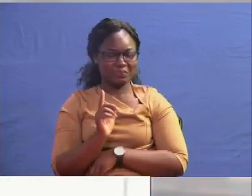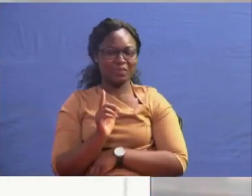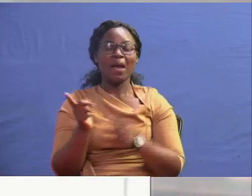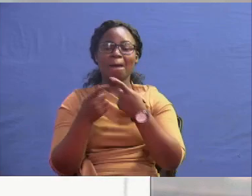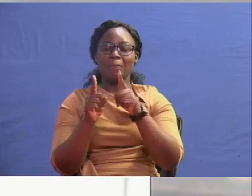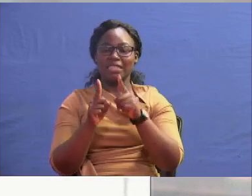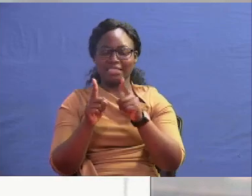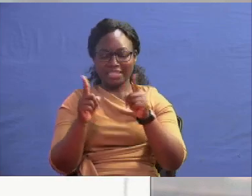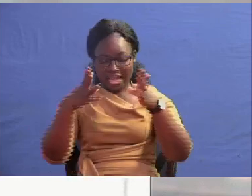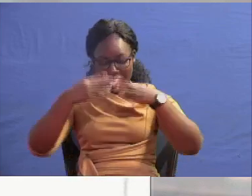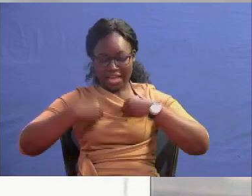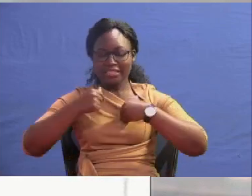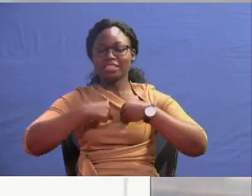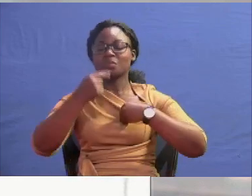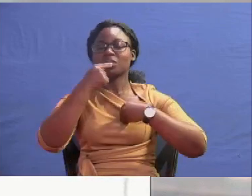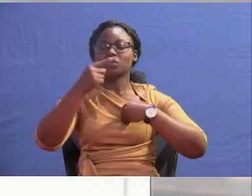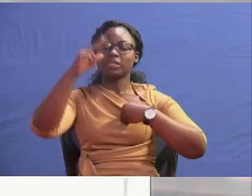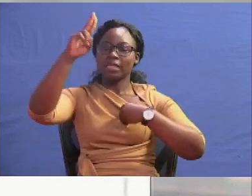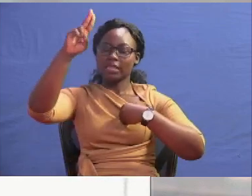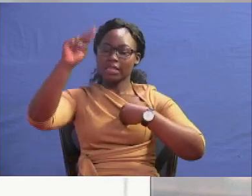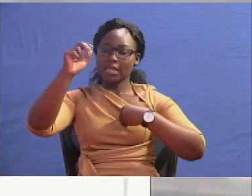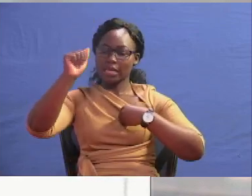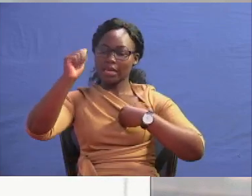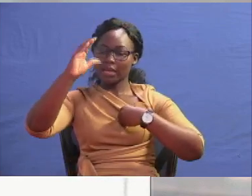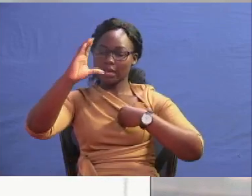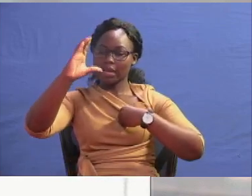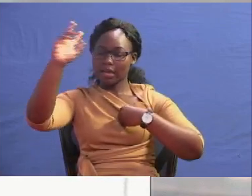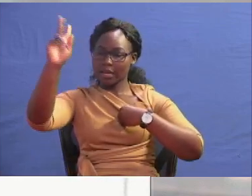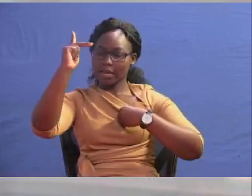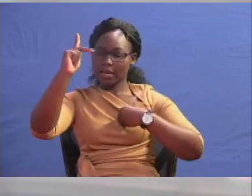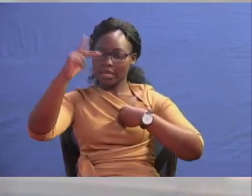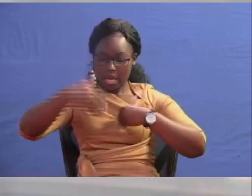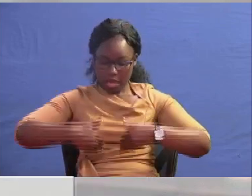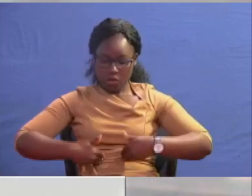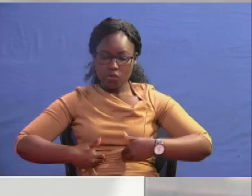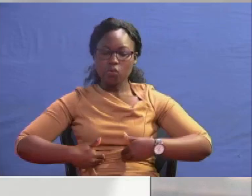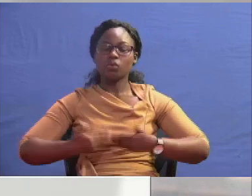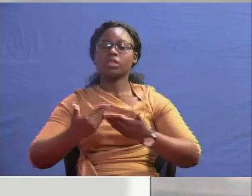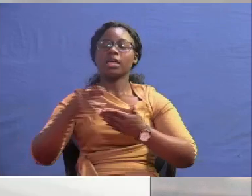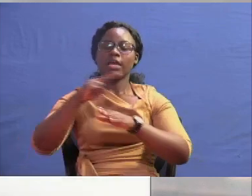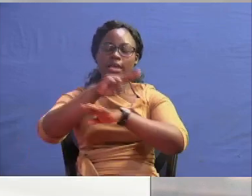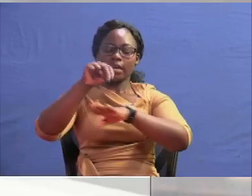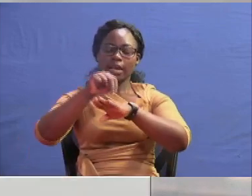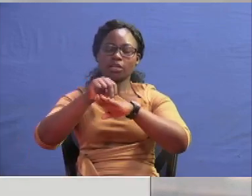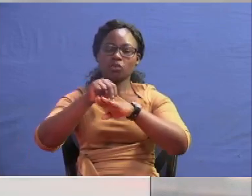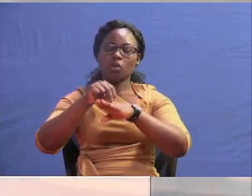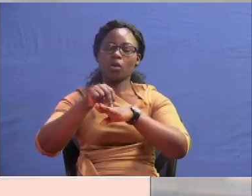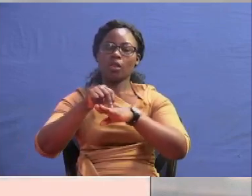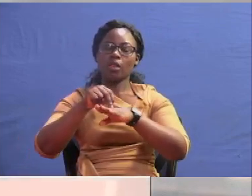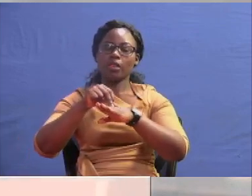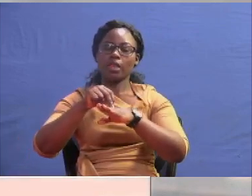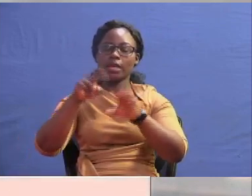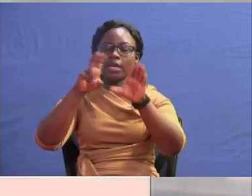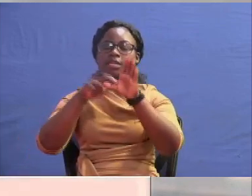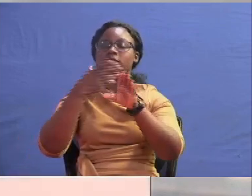but allow me to just say he's the NARC Kenya Youth League national chairman. Mm-hmm.